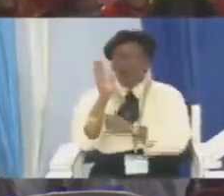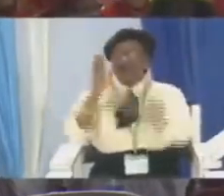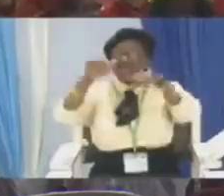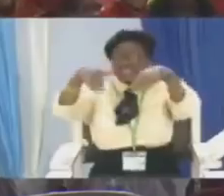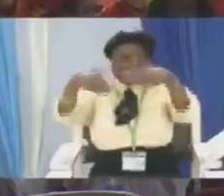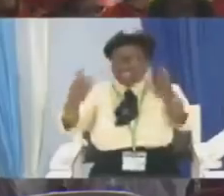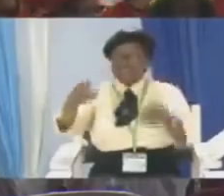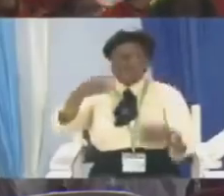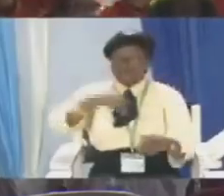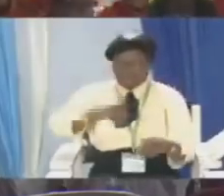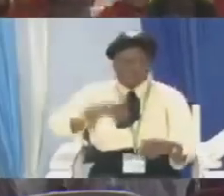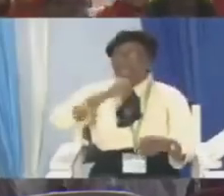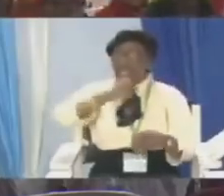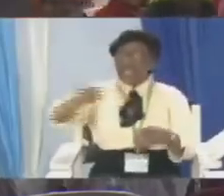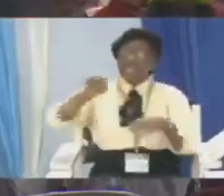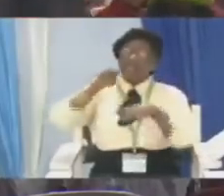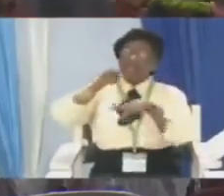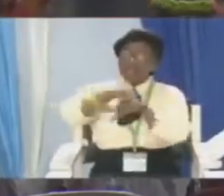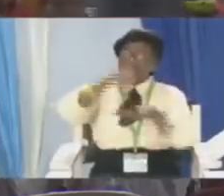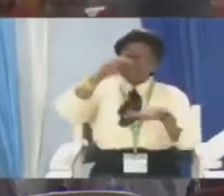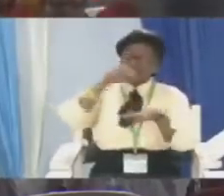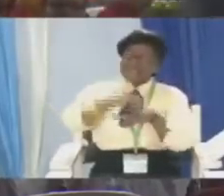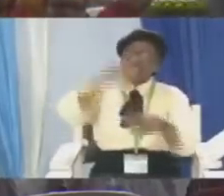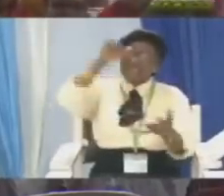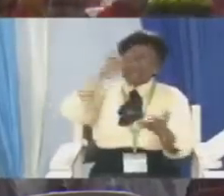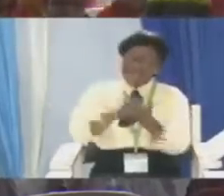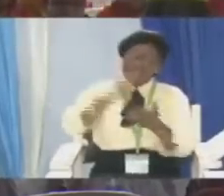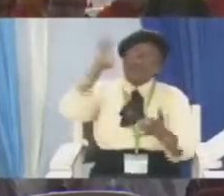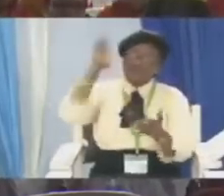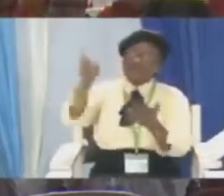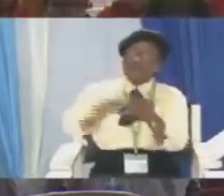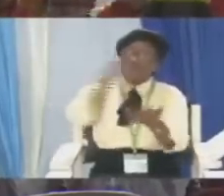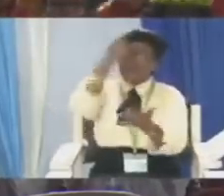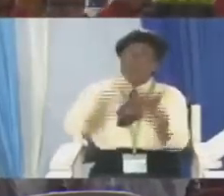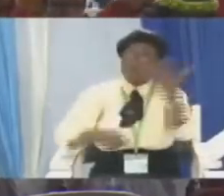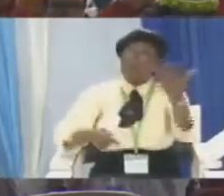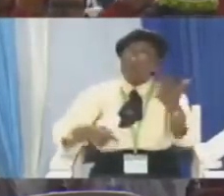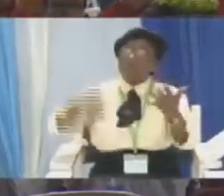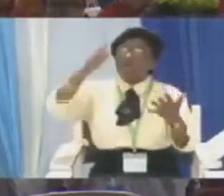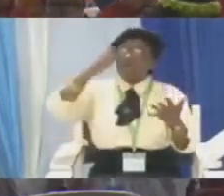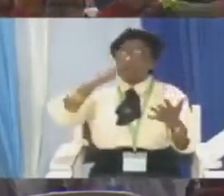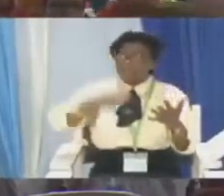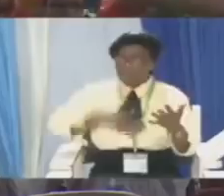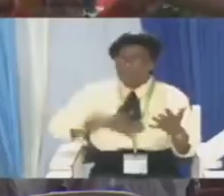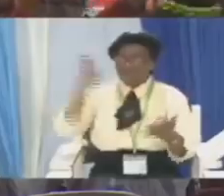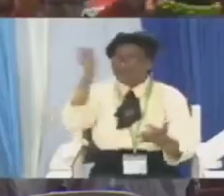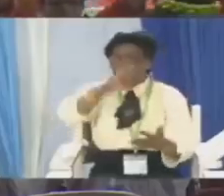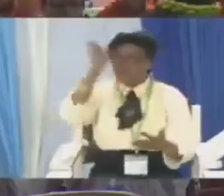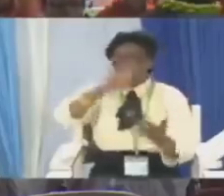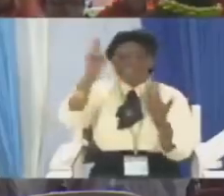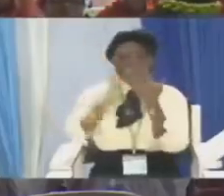a message that will cancel my mess. Open your mouth and pray quickly.